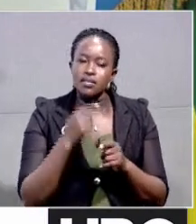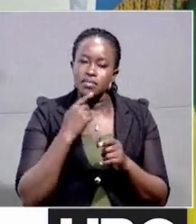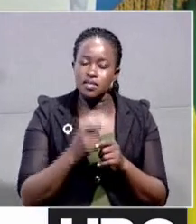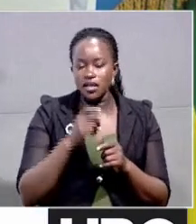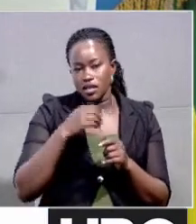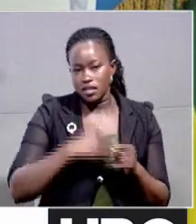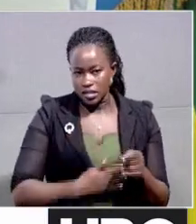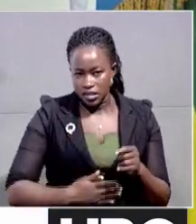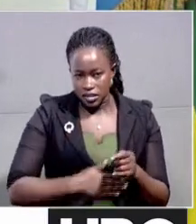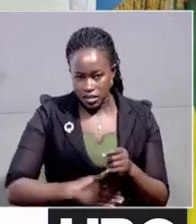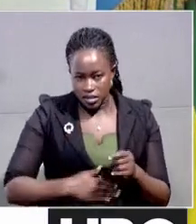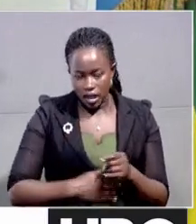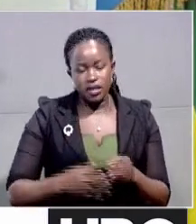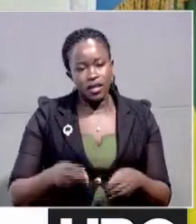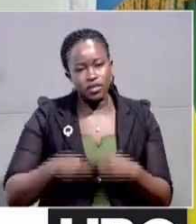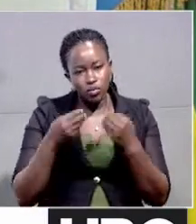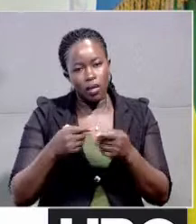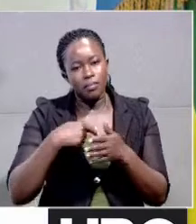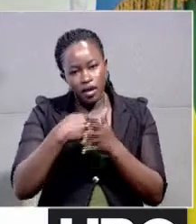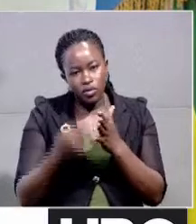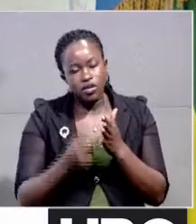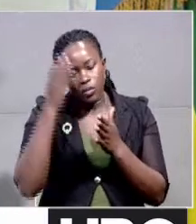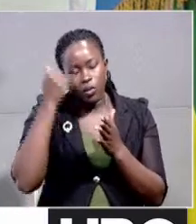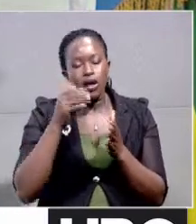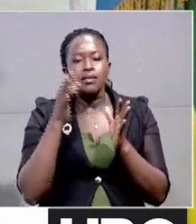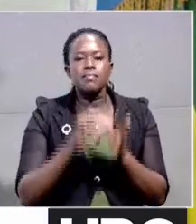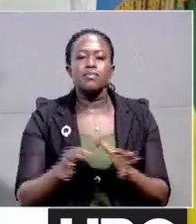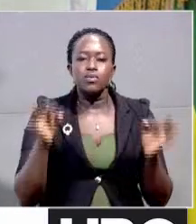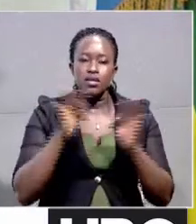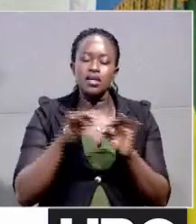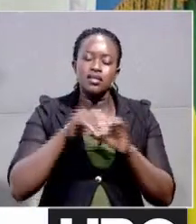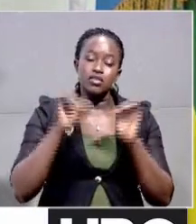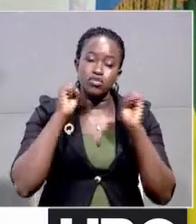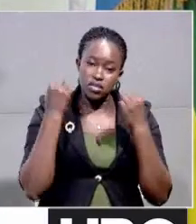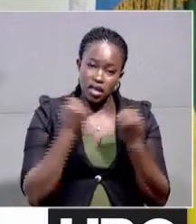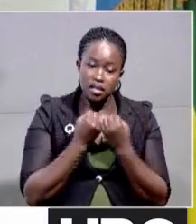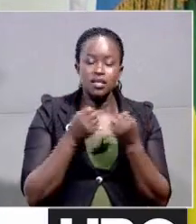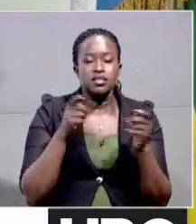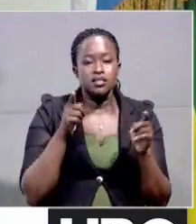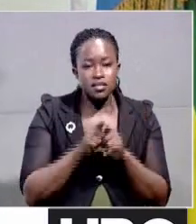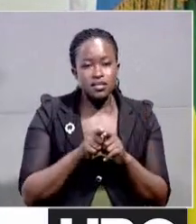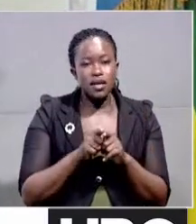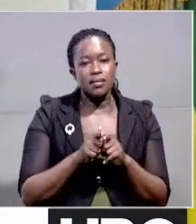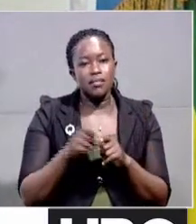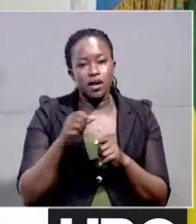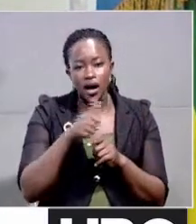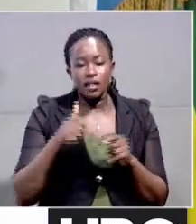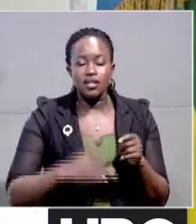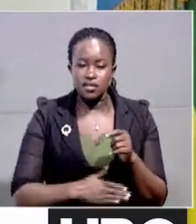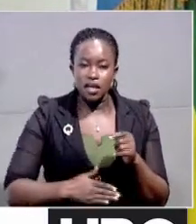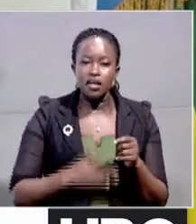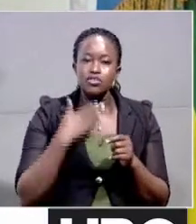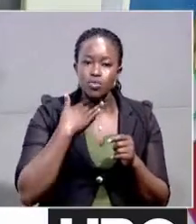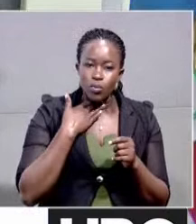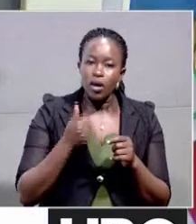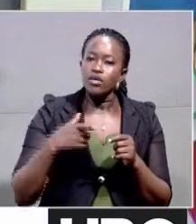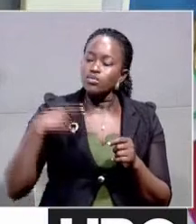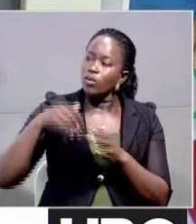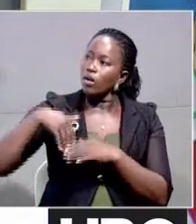given priority due to its vital role in society, but also attract scientists who look for greener pastures outside the